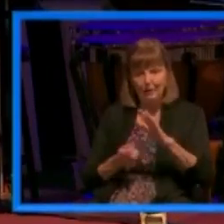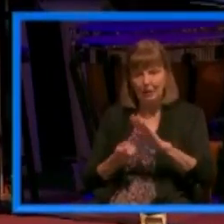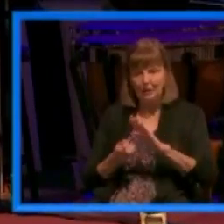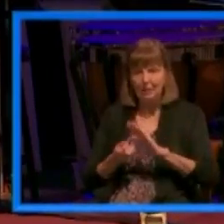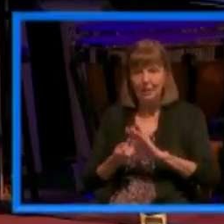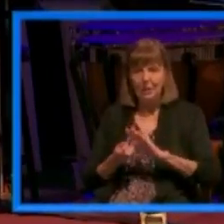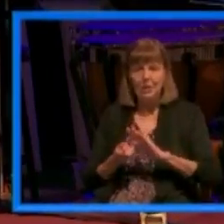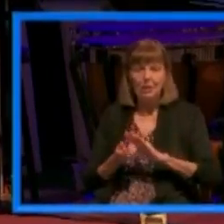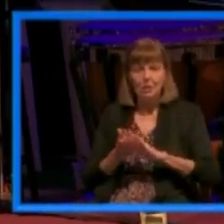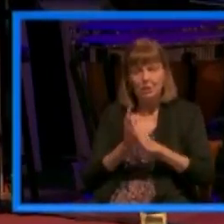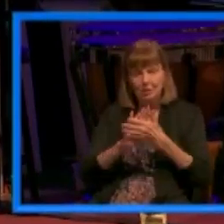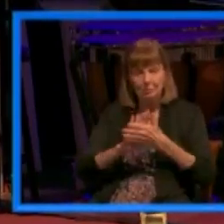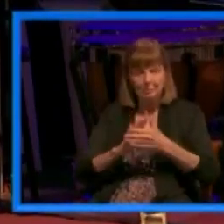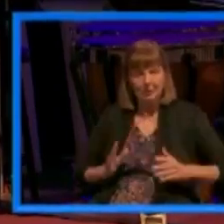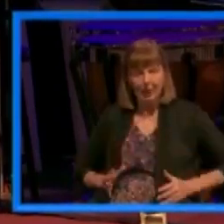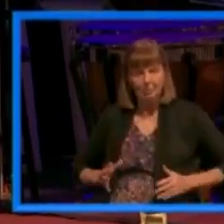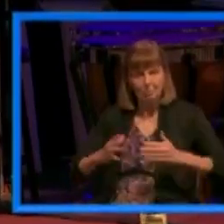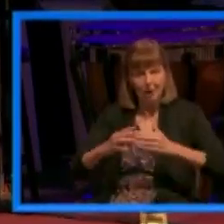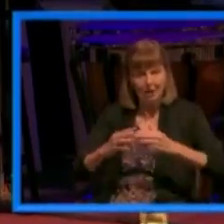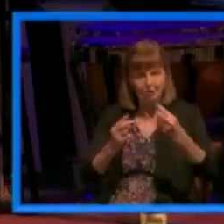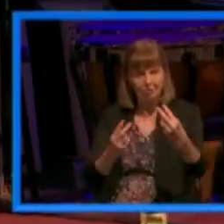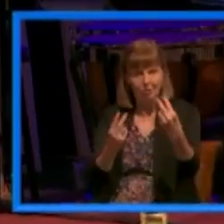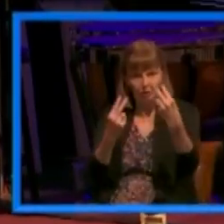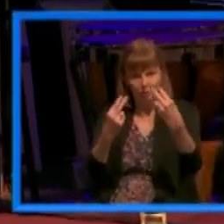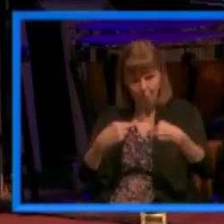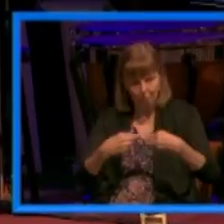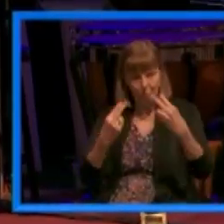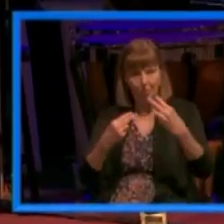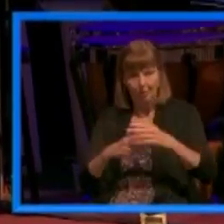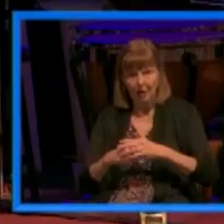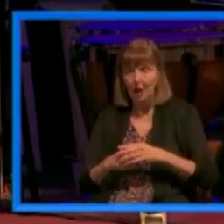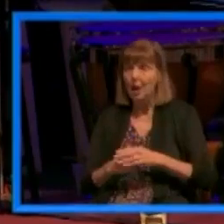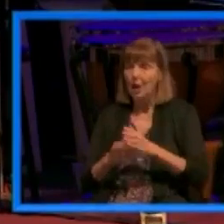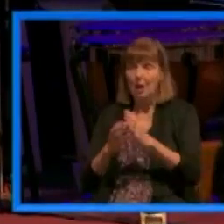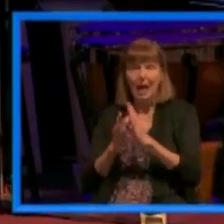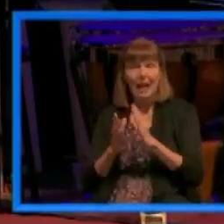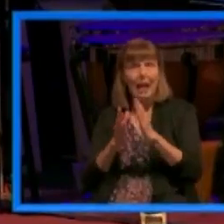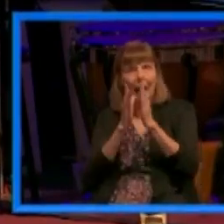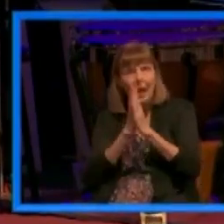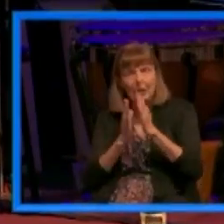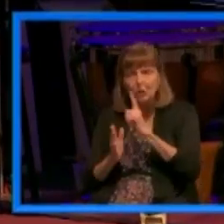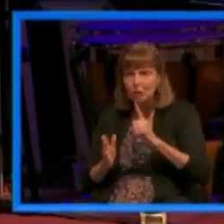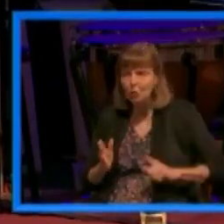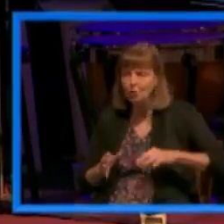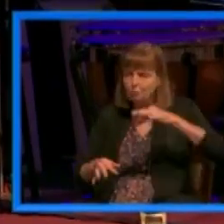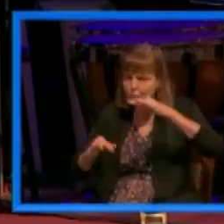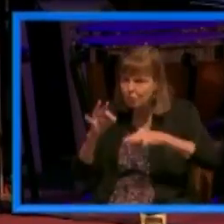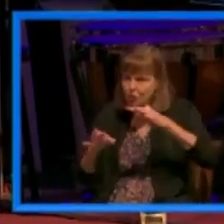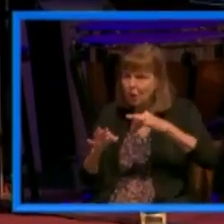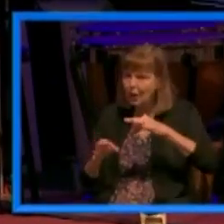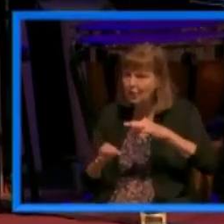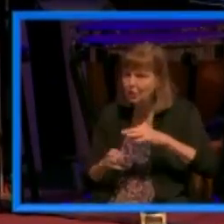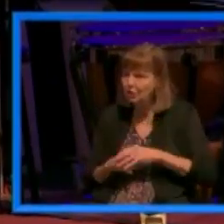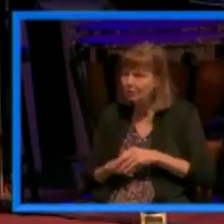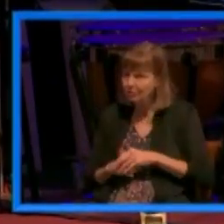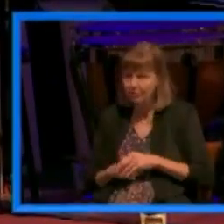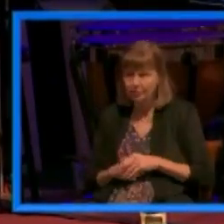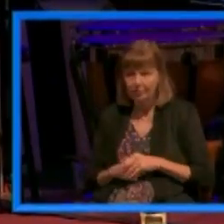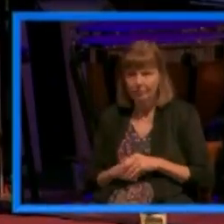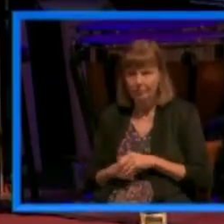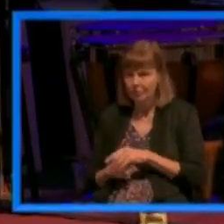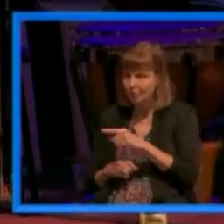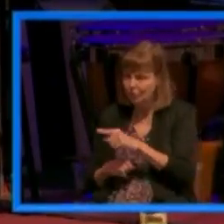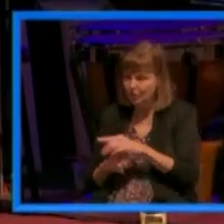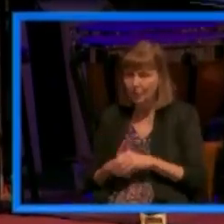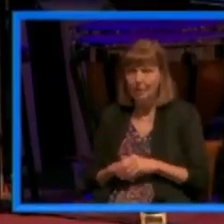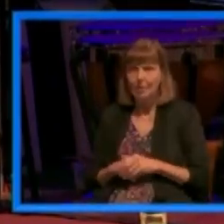contempt. May the Lord judge between you and me." But Abram said to Sarah, "Behold, your servant is in your power. Do to